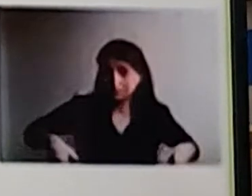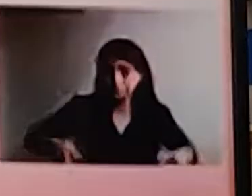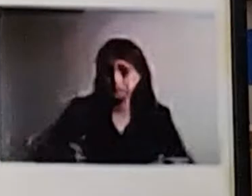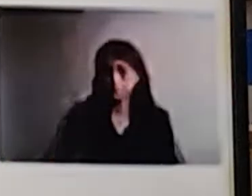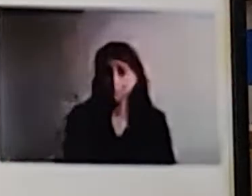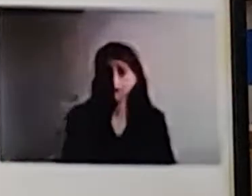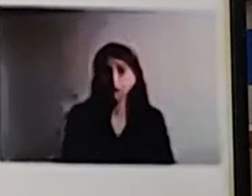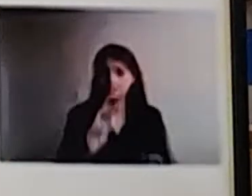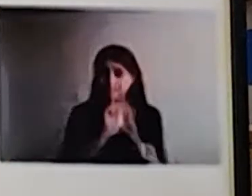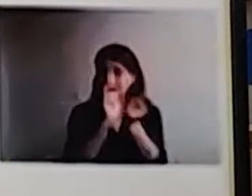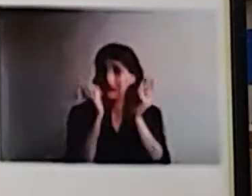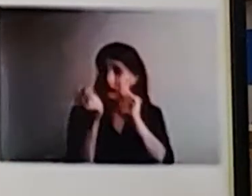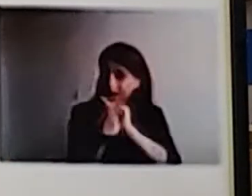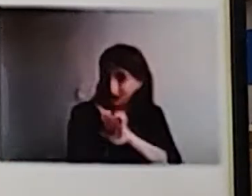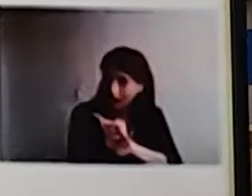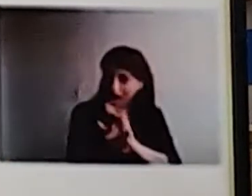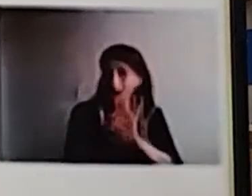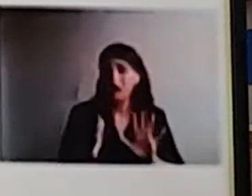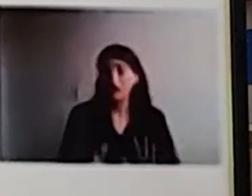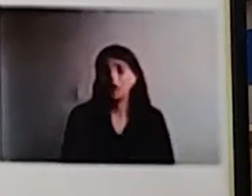swimming.